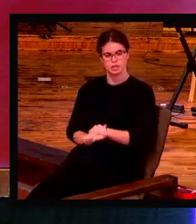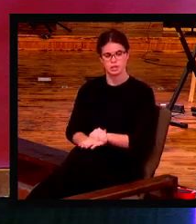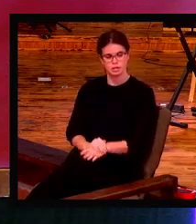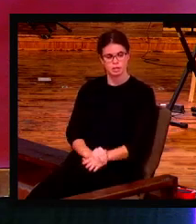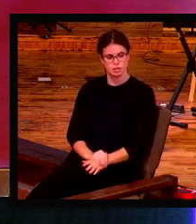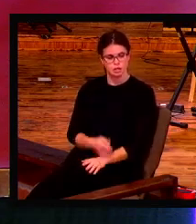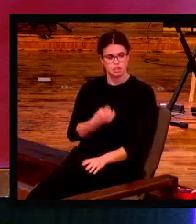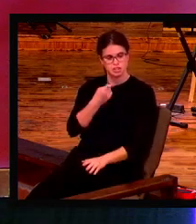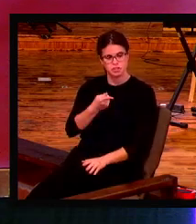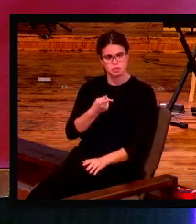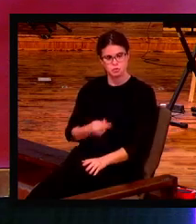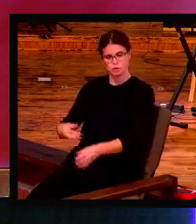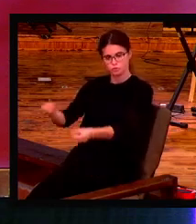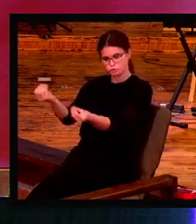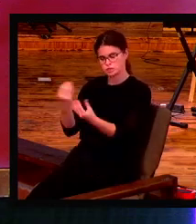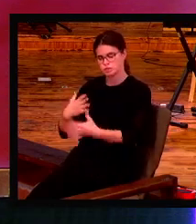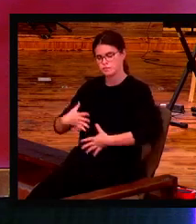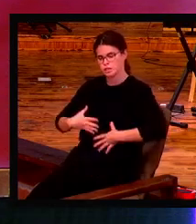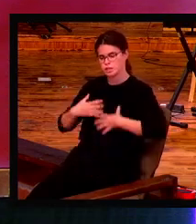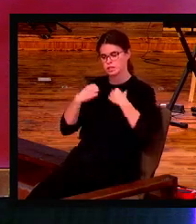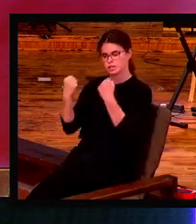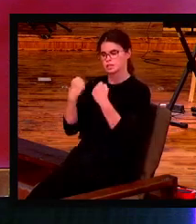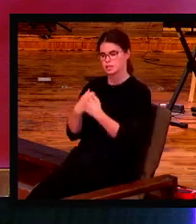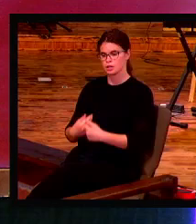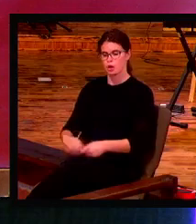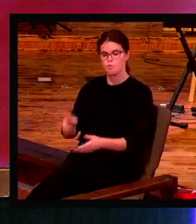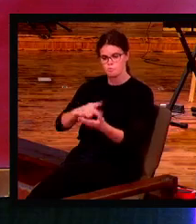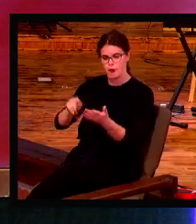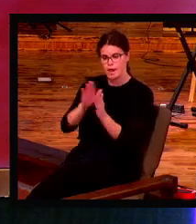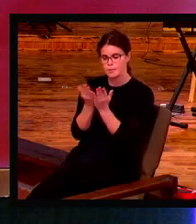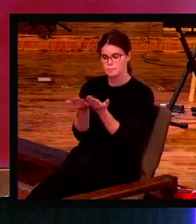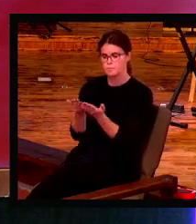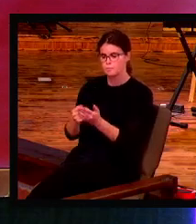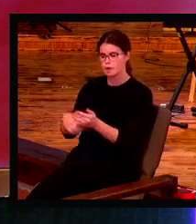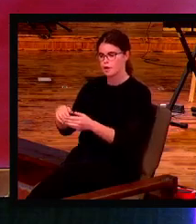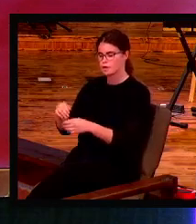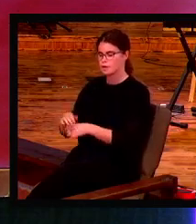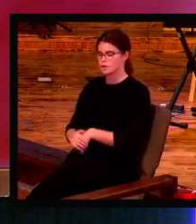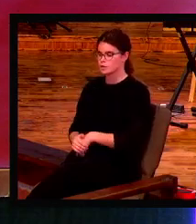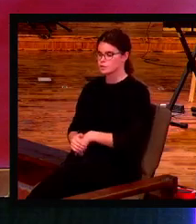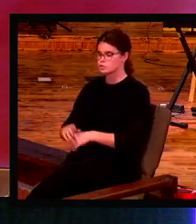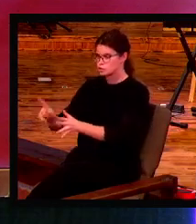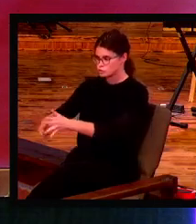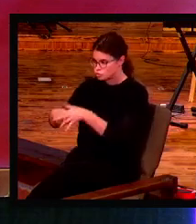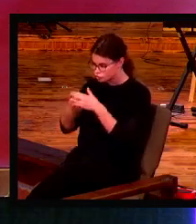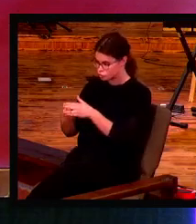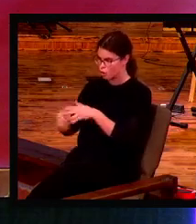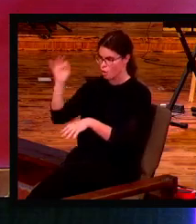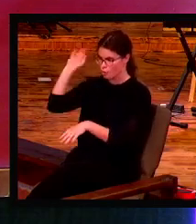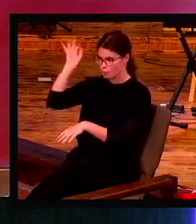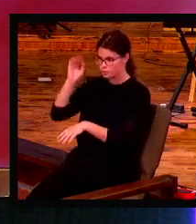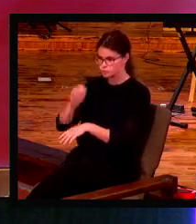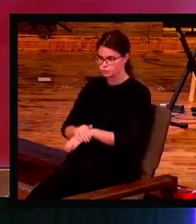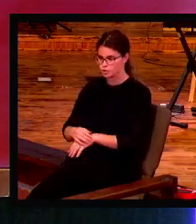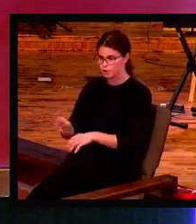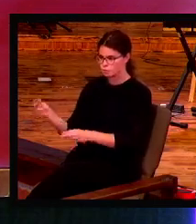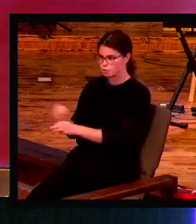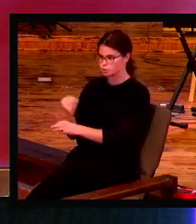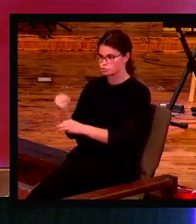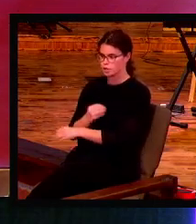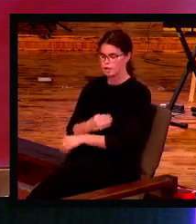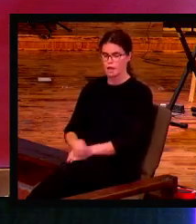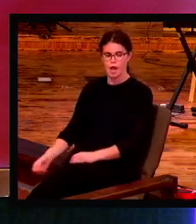that doctor's report that you received. It could be you writing the book, starting the business, starting the ministry. It could be you getting married or having a